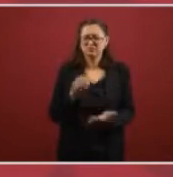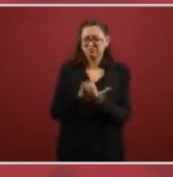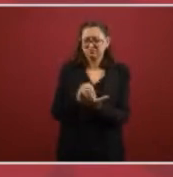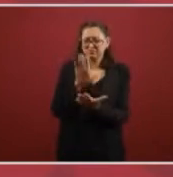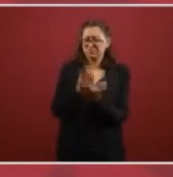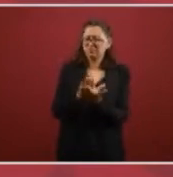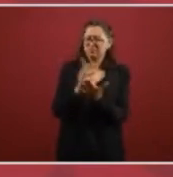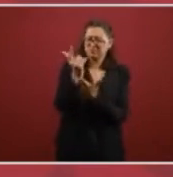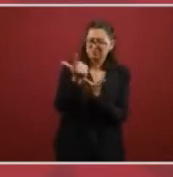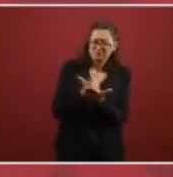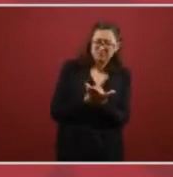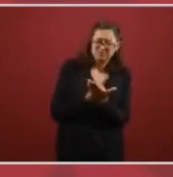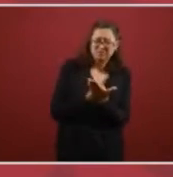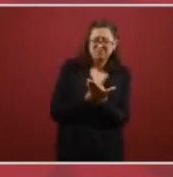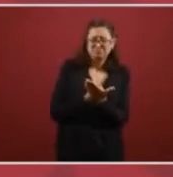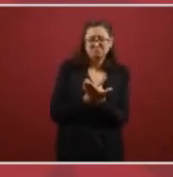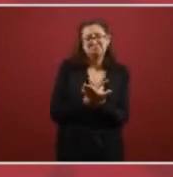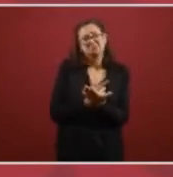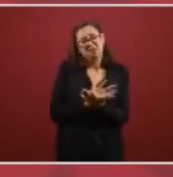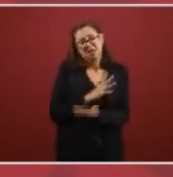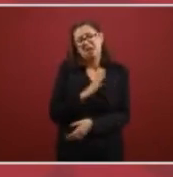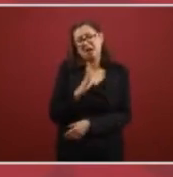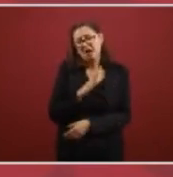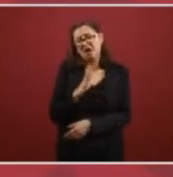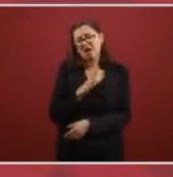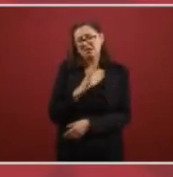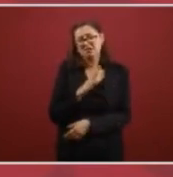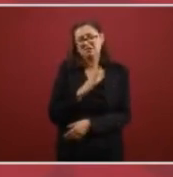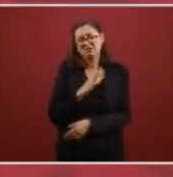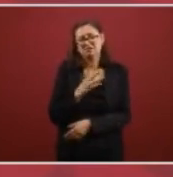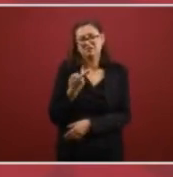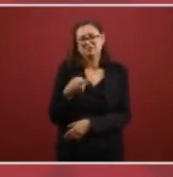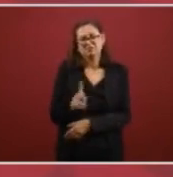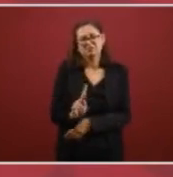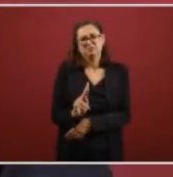There's got to be some kind of form to register yourself, but